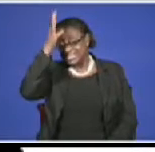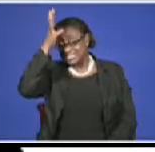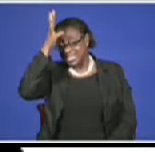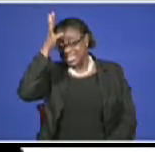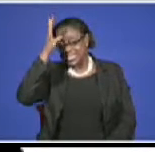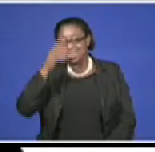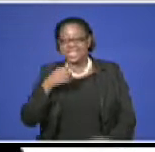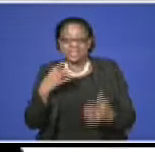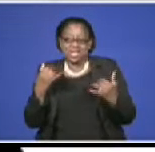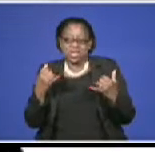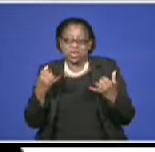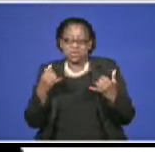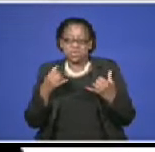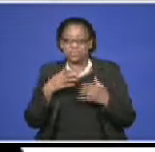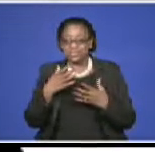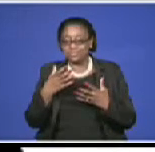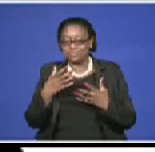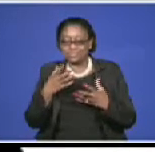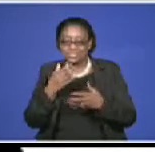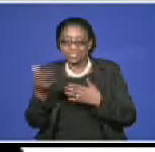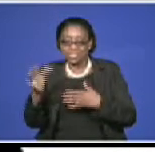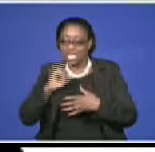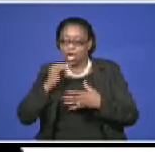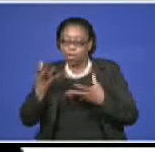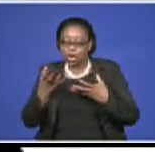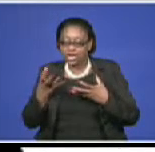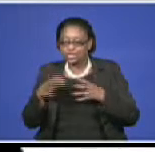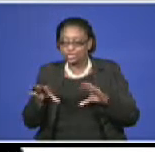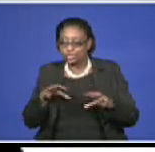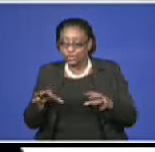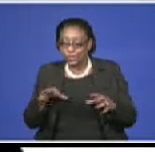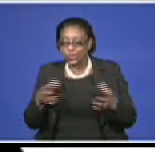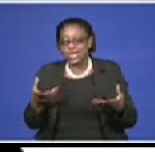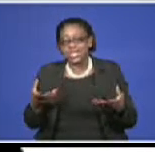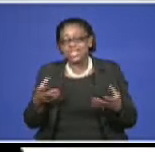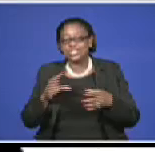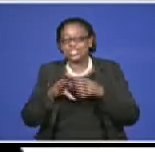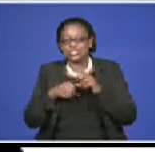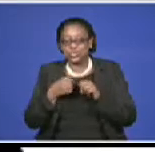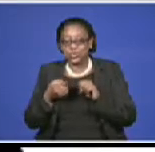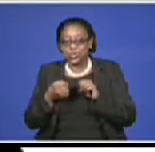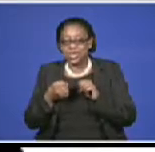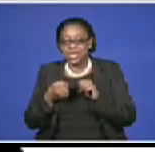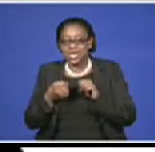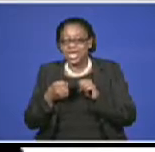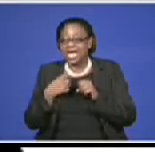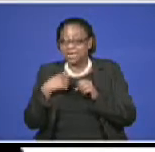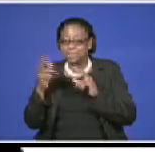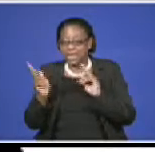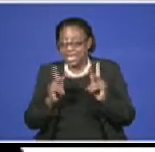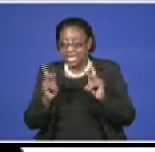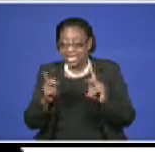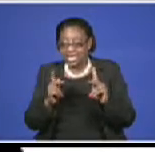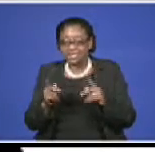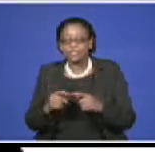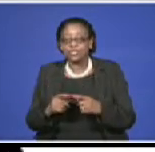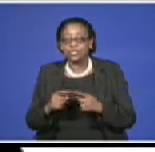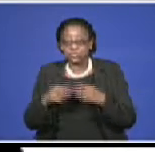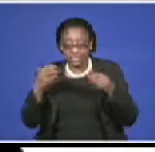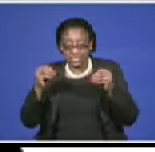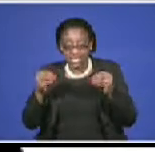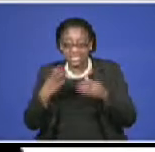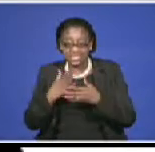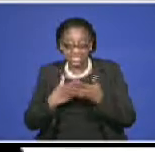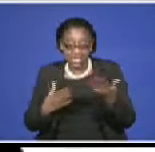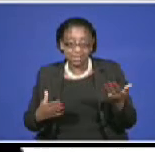into art. Most of the photos that I put out is my personal work, my personal projects. I plan to possibly sell as some